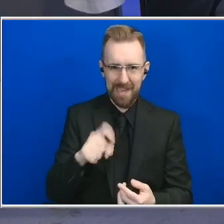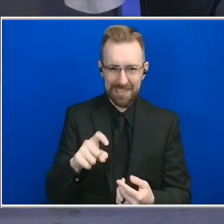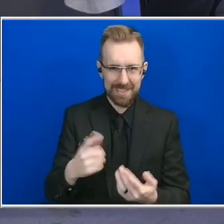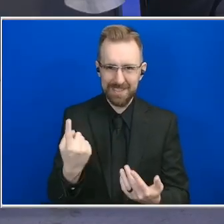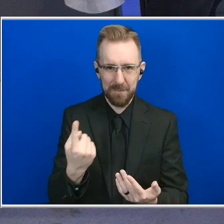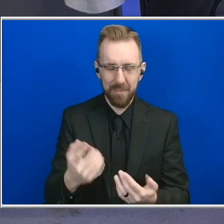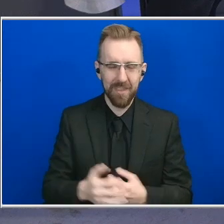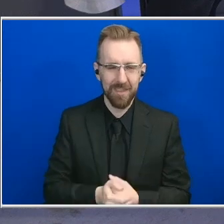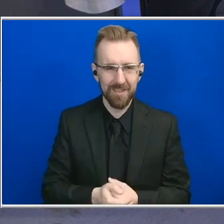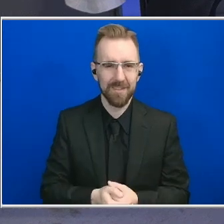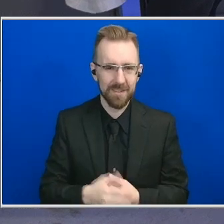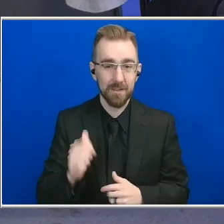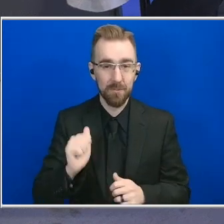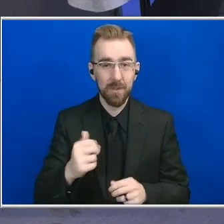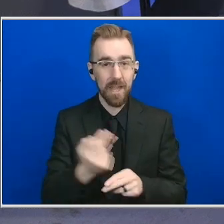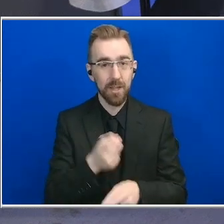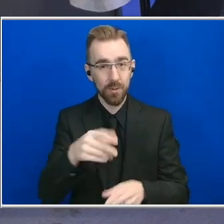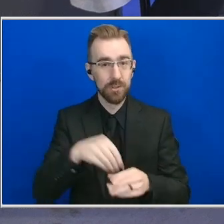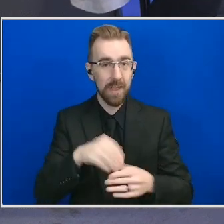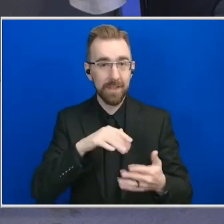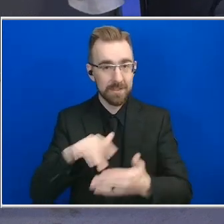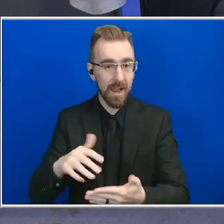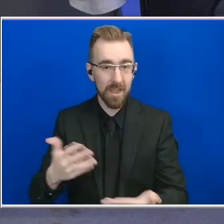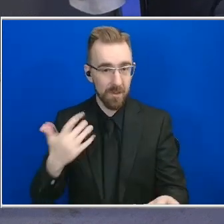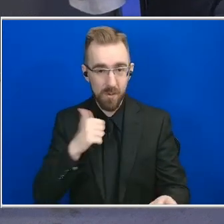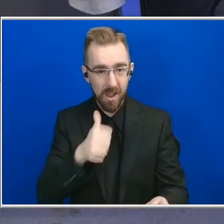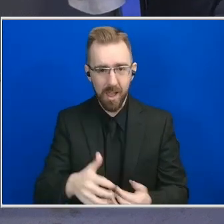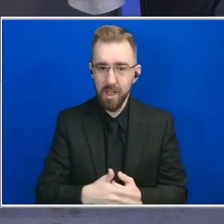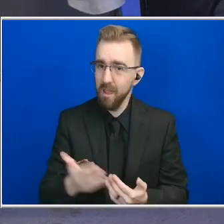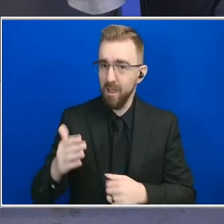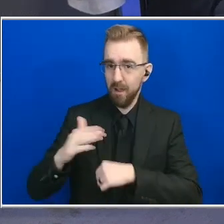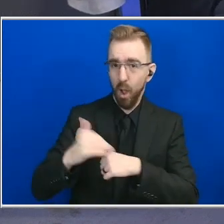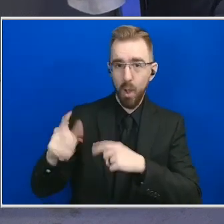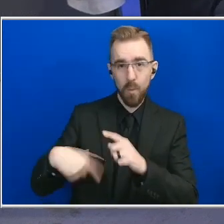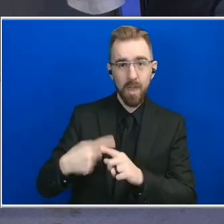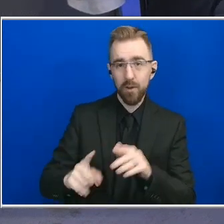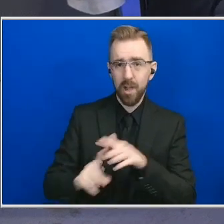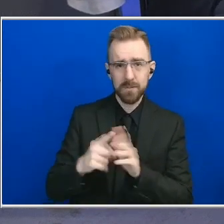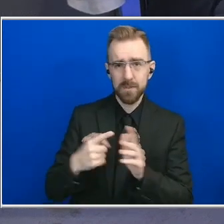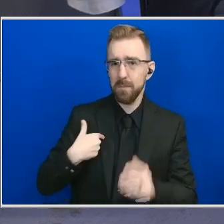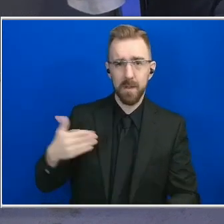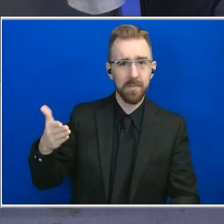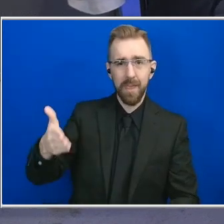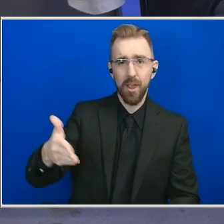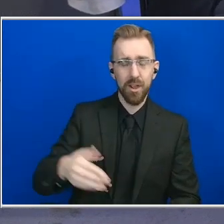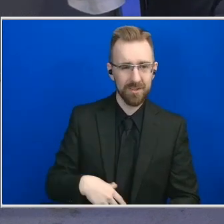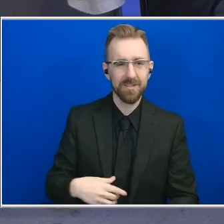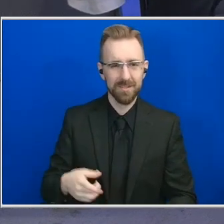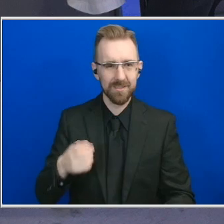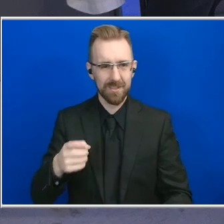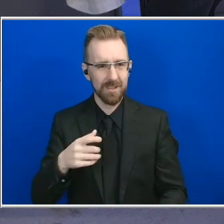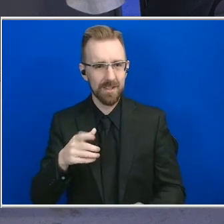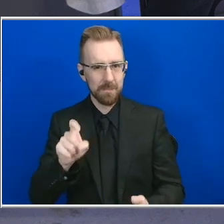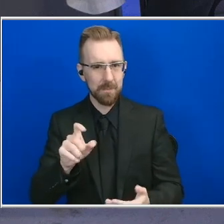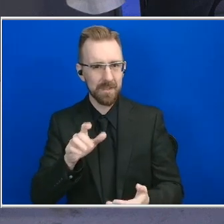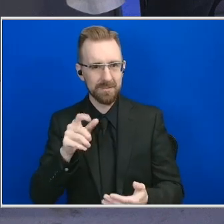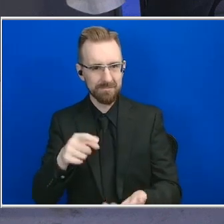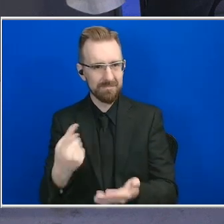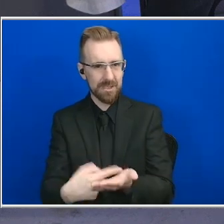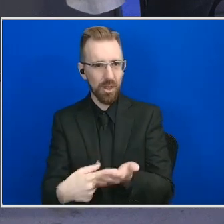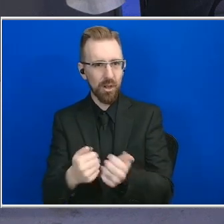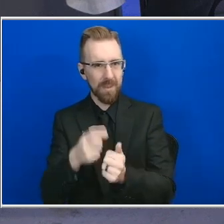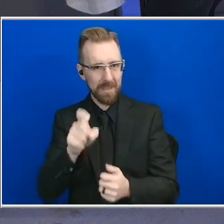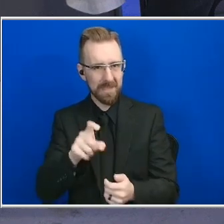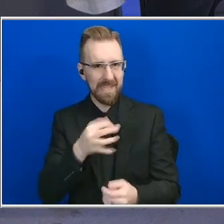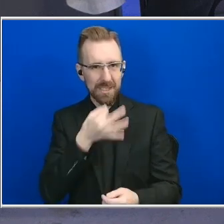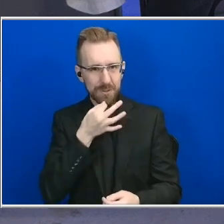use you in the study, man. Call me when it comes up. I'm there. Well, I've heard talk that you probably need it soon, so Yeah, you wouldn't be the